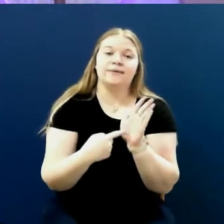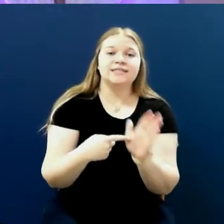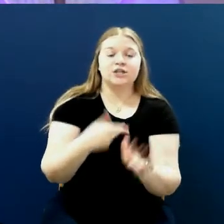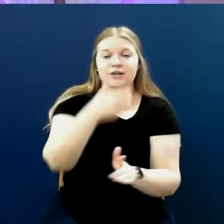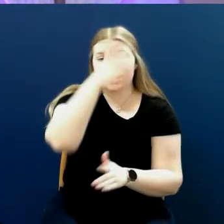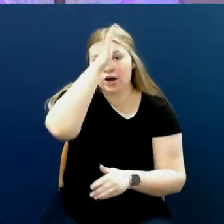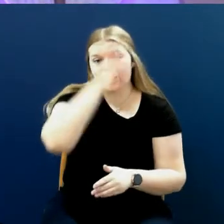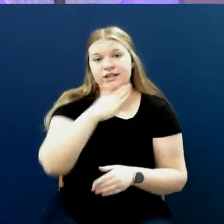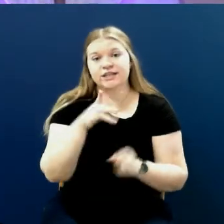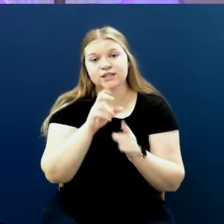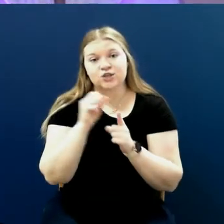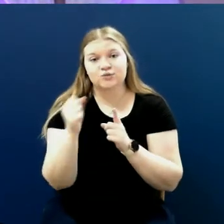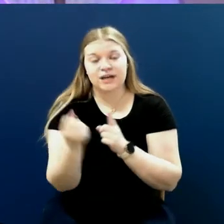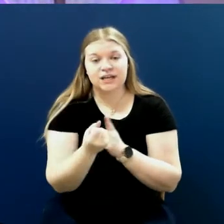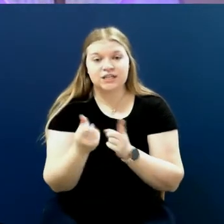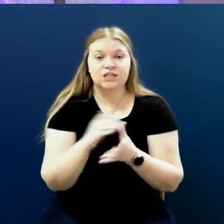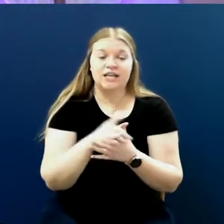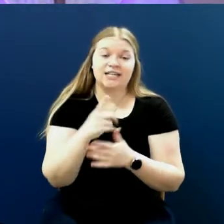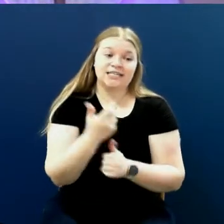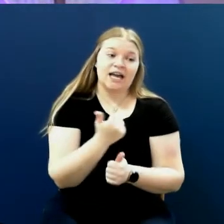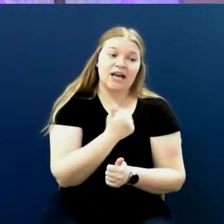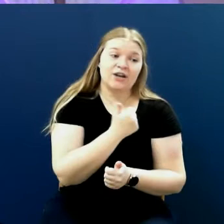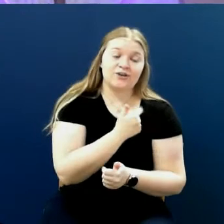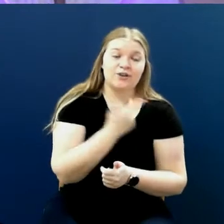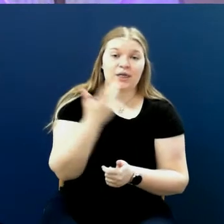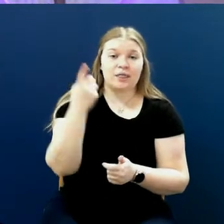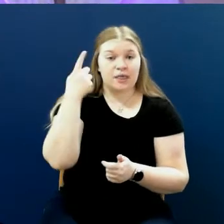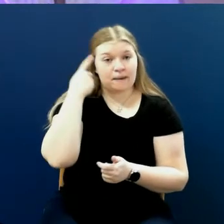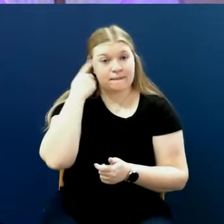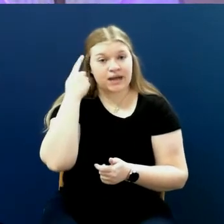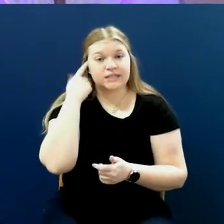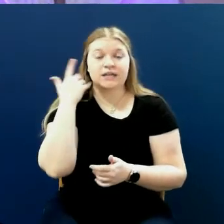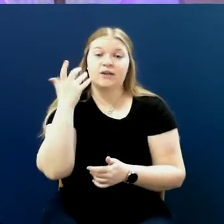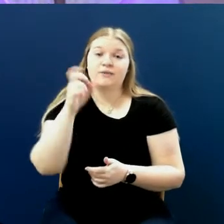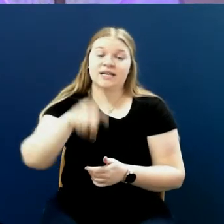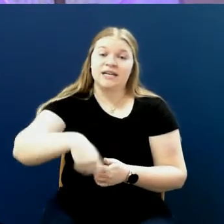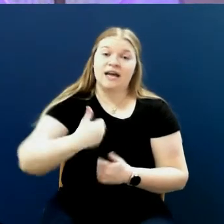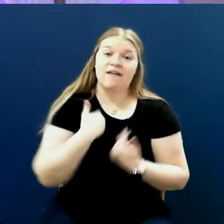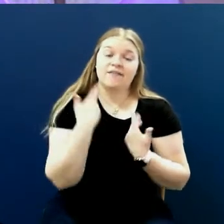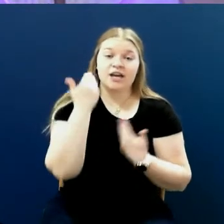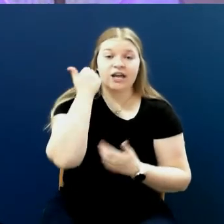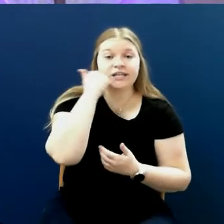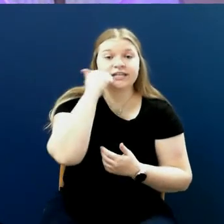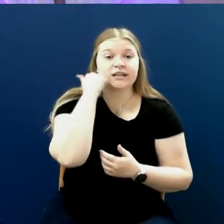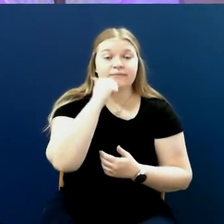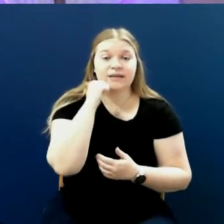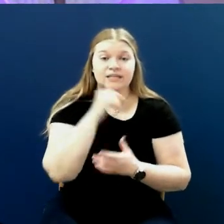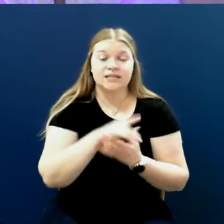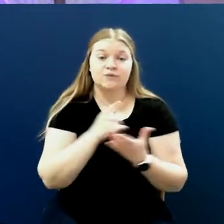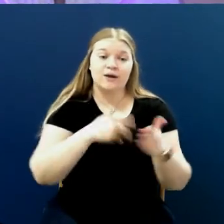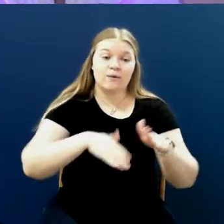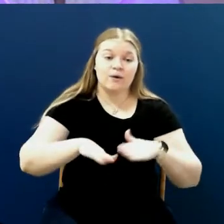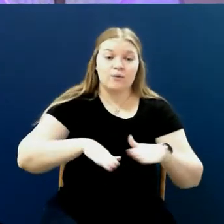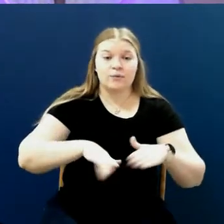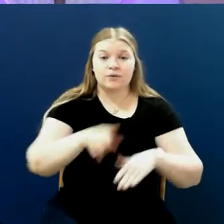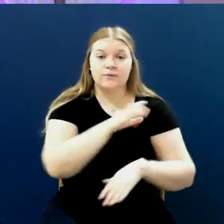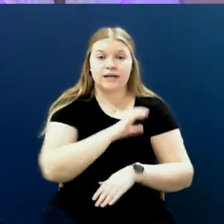in this situation? That's the attitude and the mindset we need to have on a daily basis as we walk with